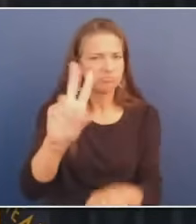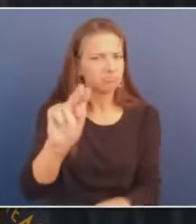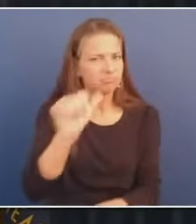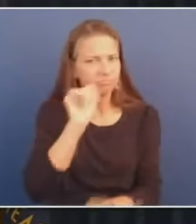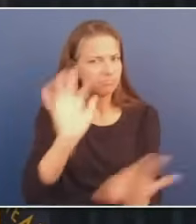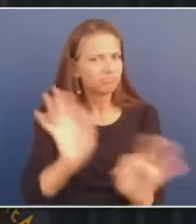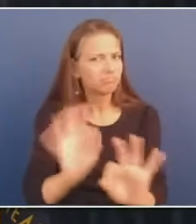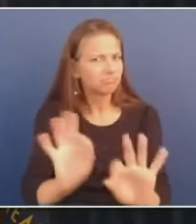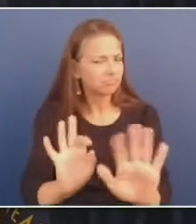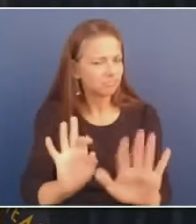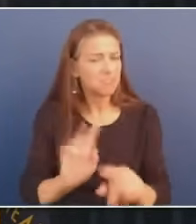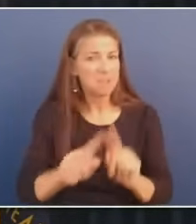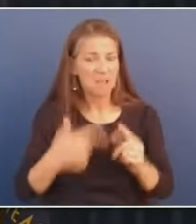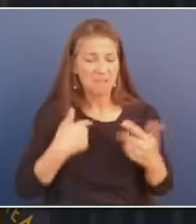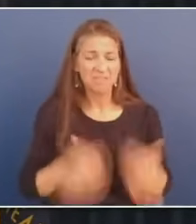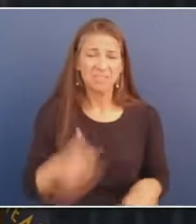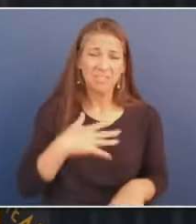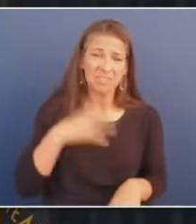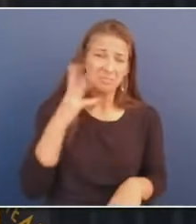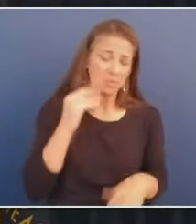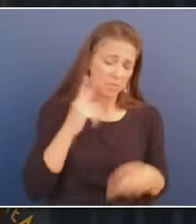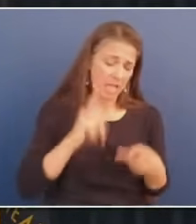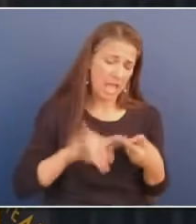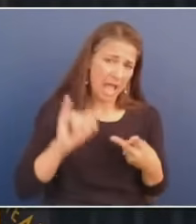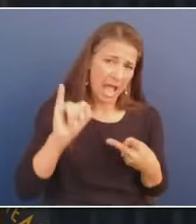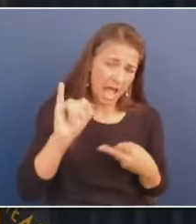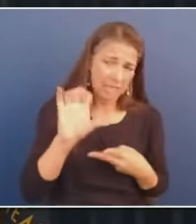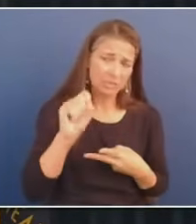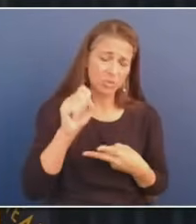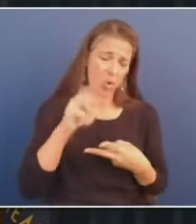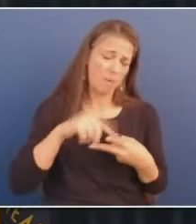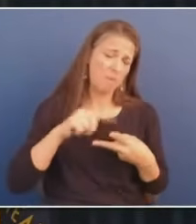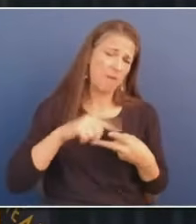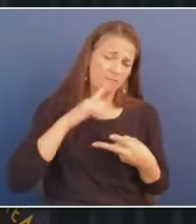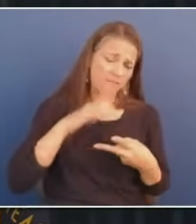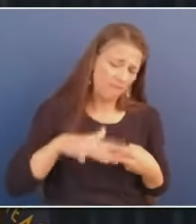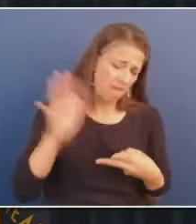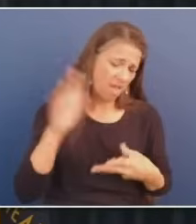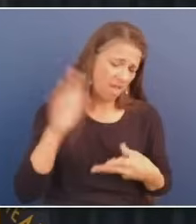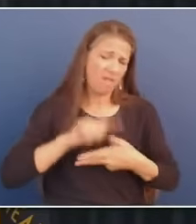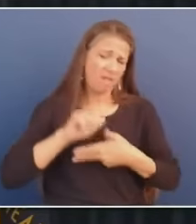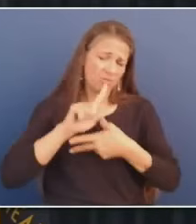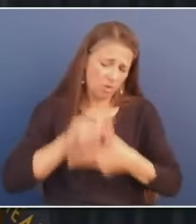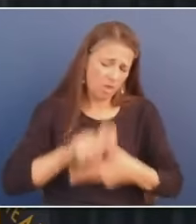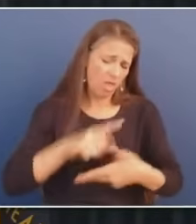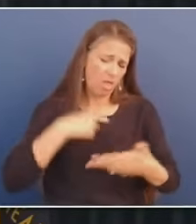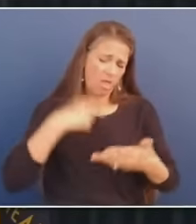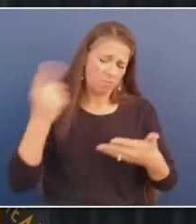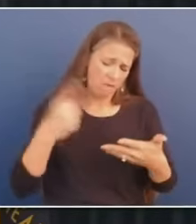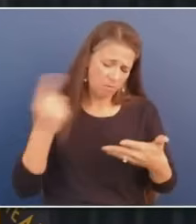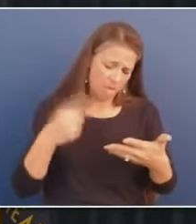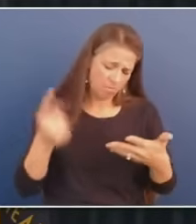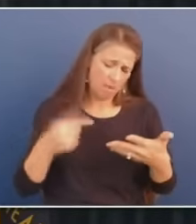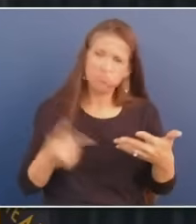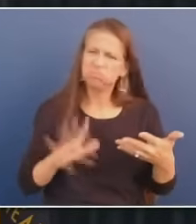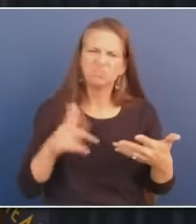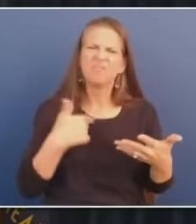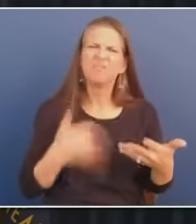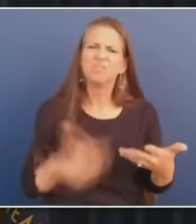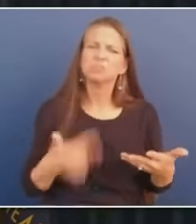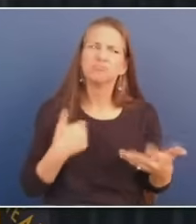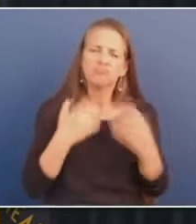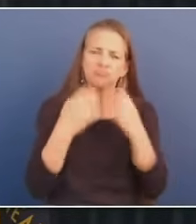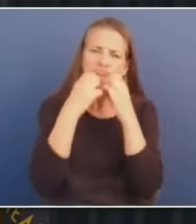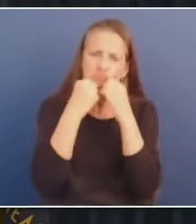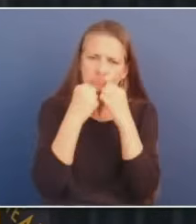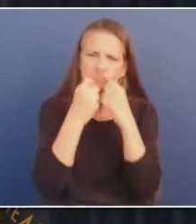and polar plunges and ice storms and just about anything else we've seen, and I care about every single one of our employees. I